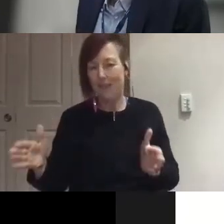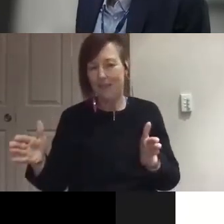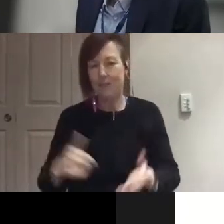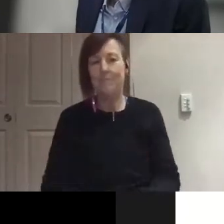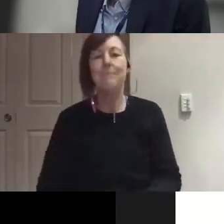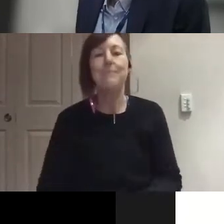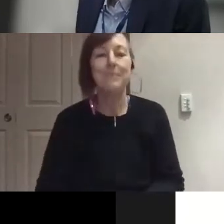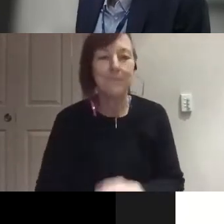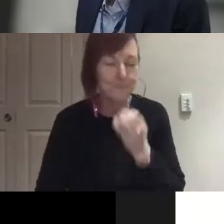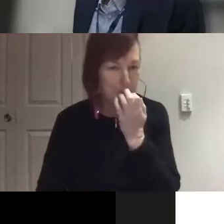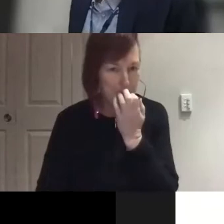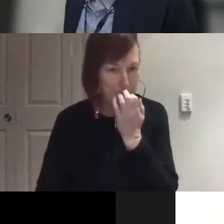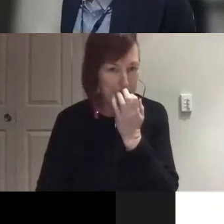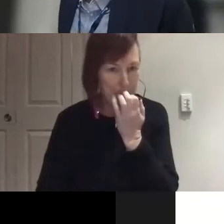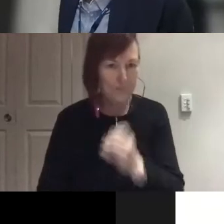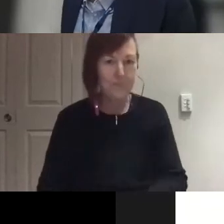There's a question there.